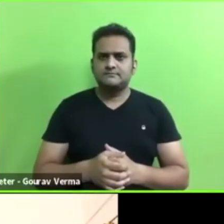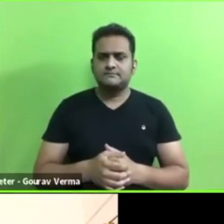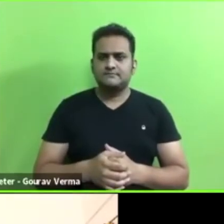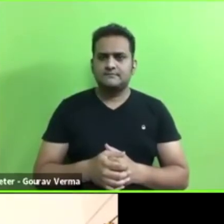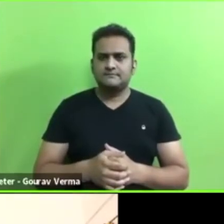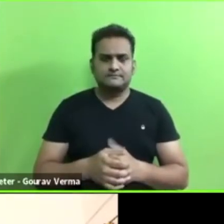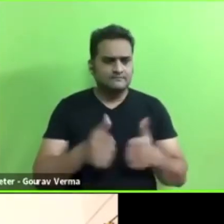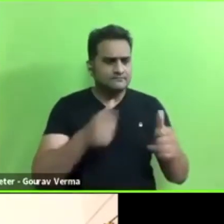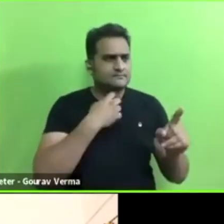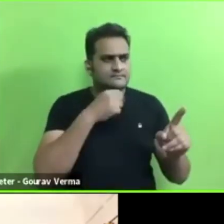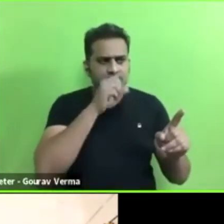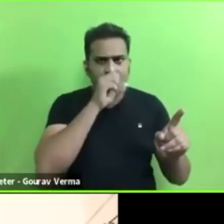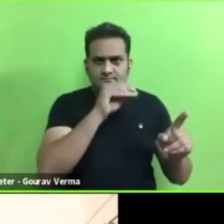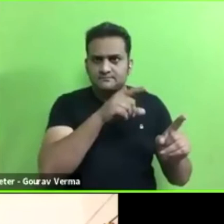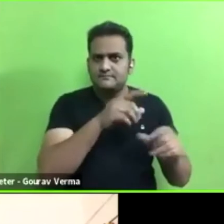Suraj, you're muted.